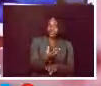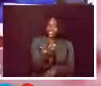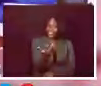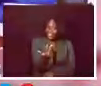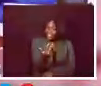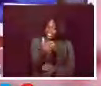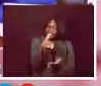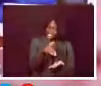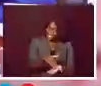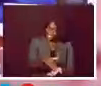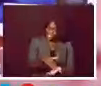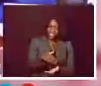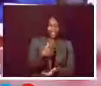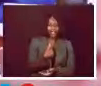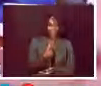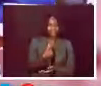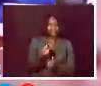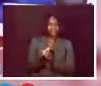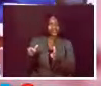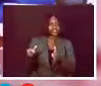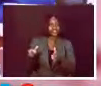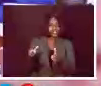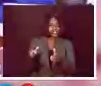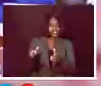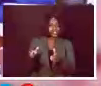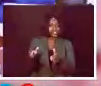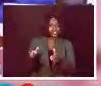13, you are going to get the majority having